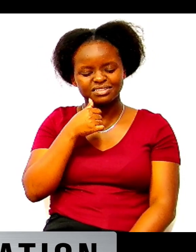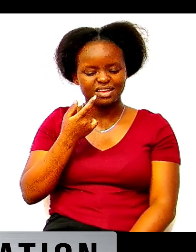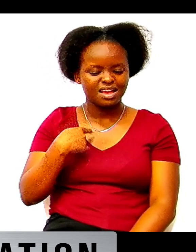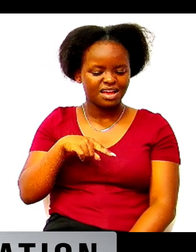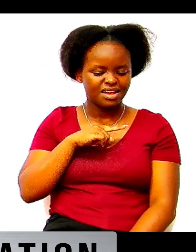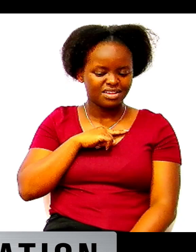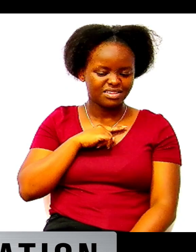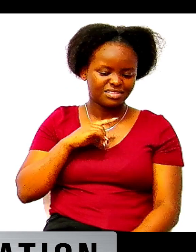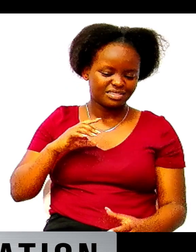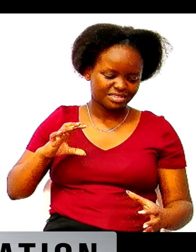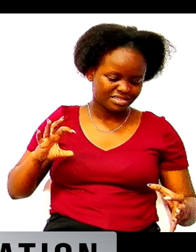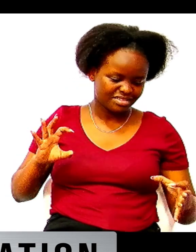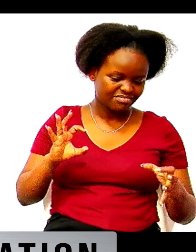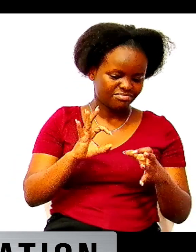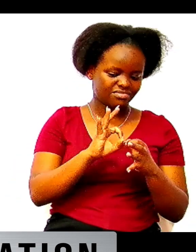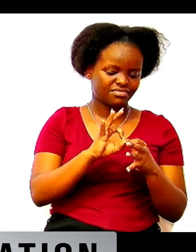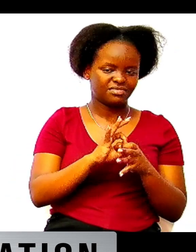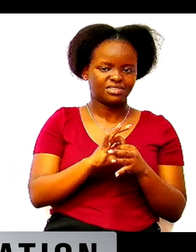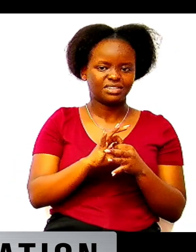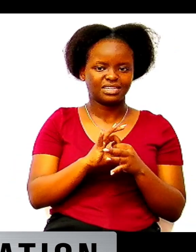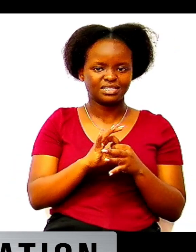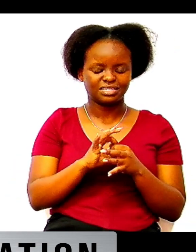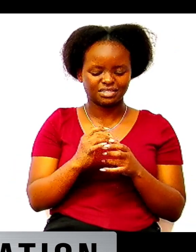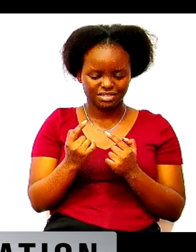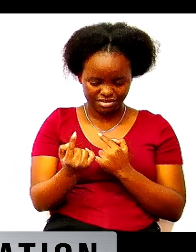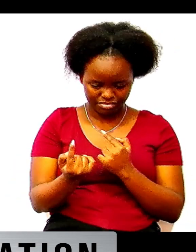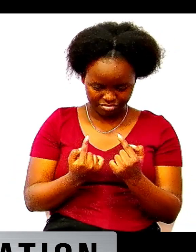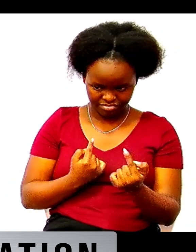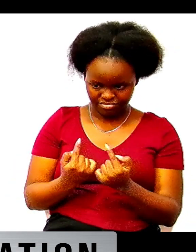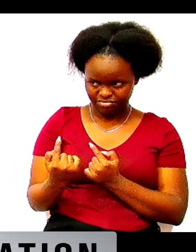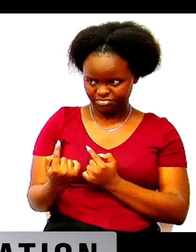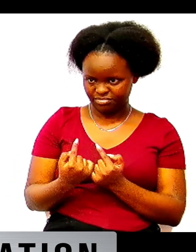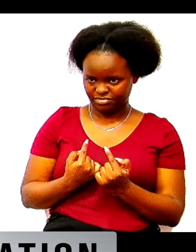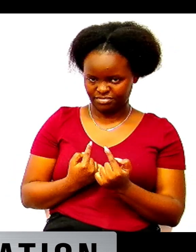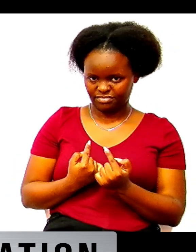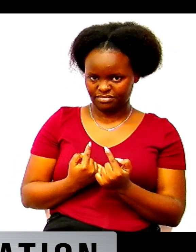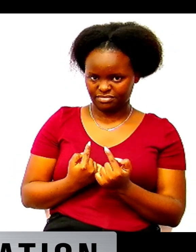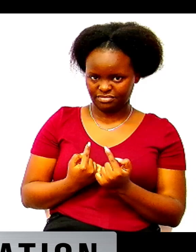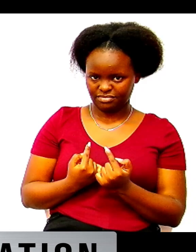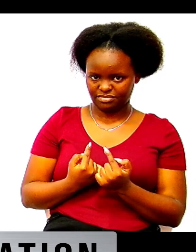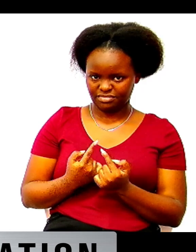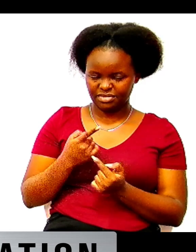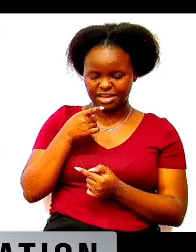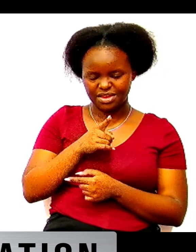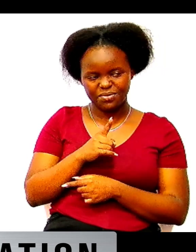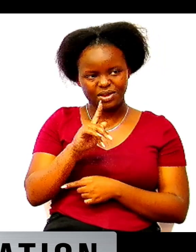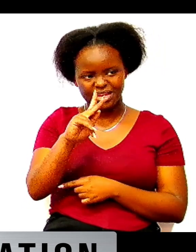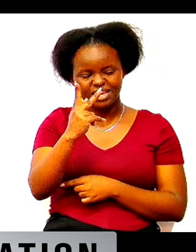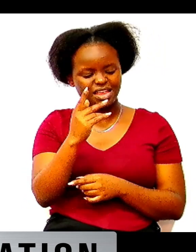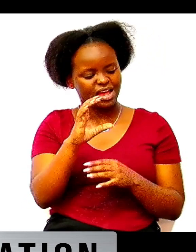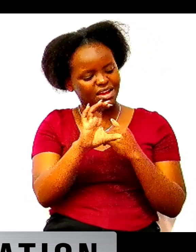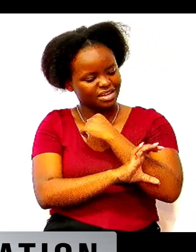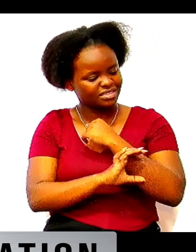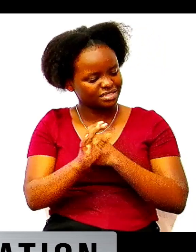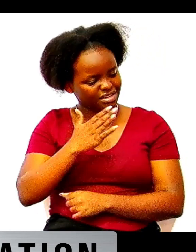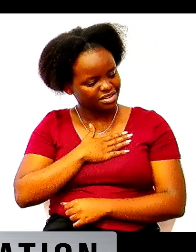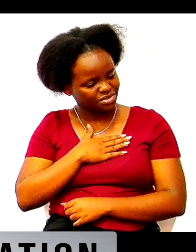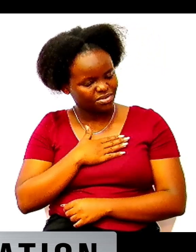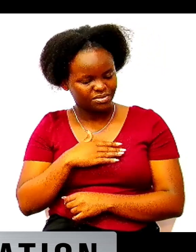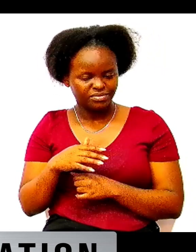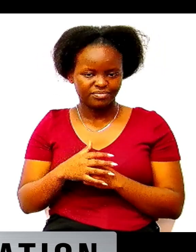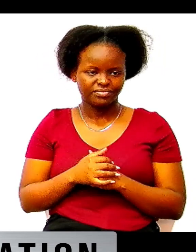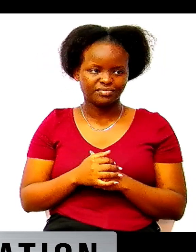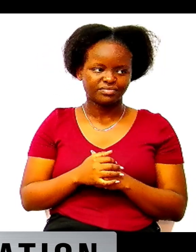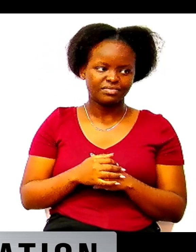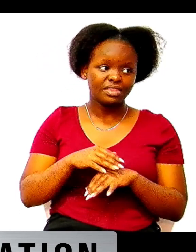tuungane sisi kwa sisi. Ewe Kenya nchi yangu. Ewe Kenya. That's a good Yeah,